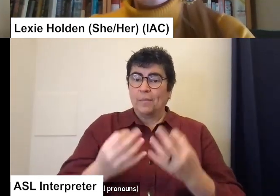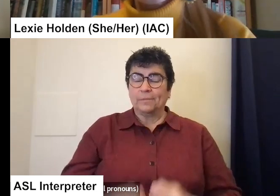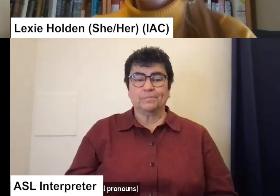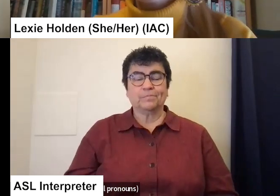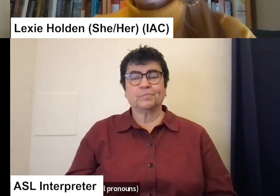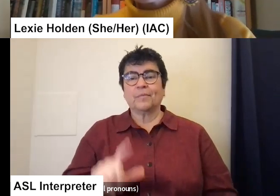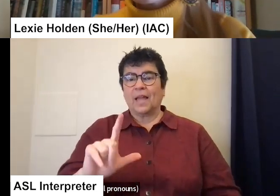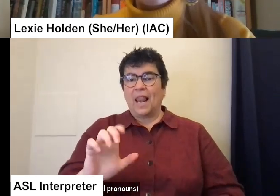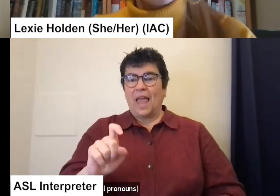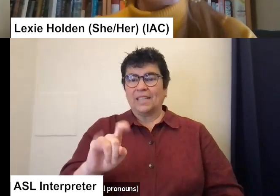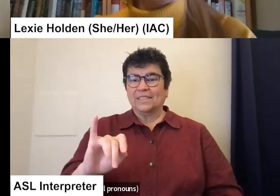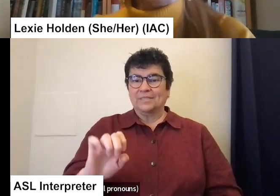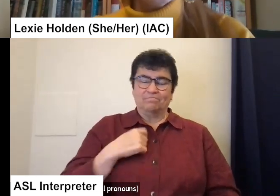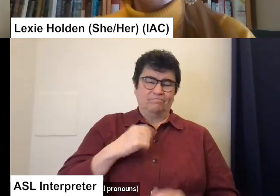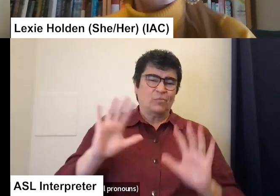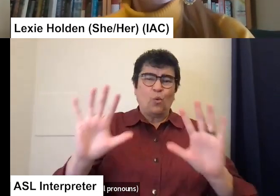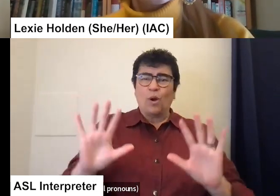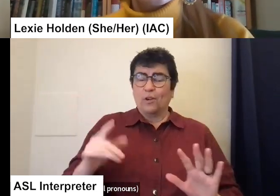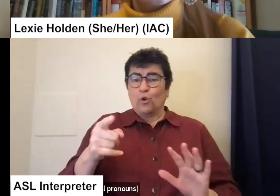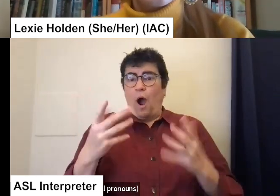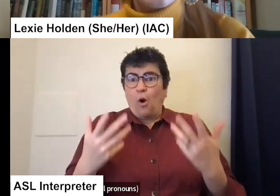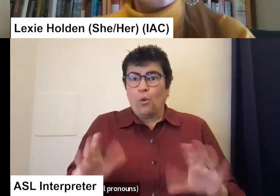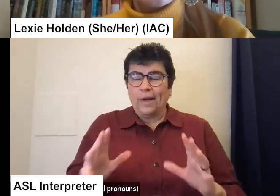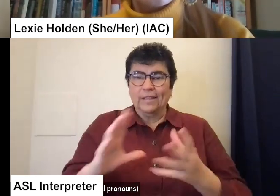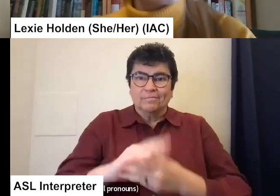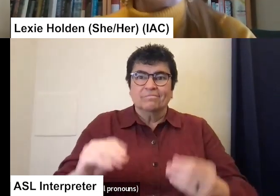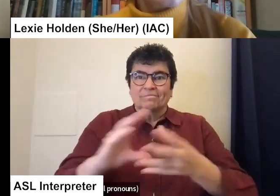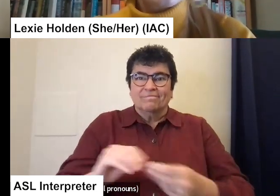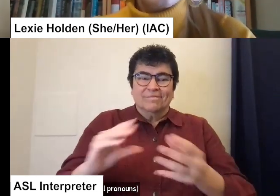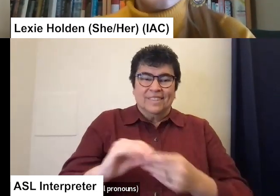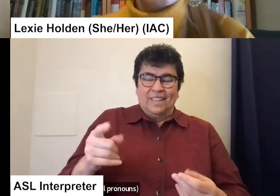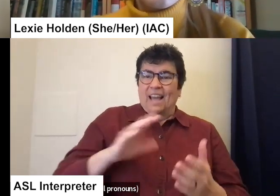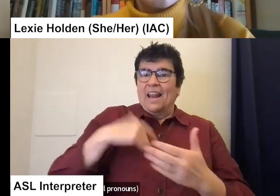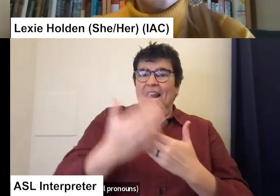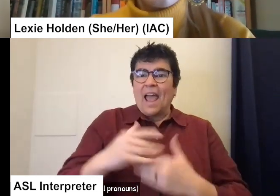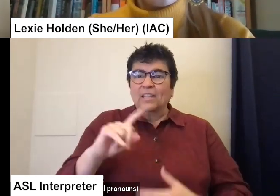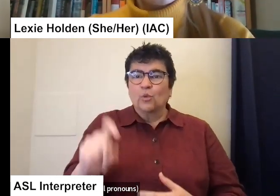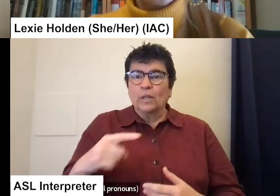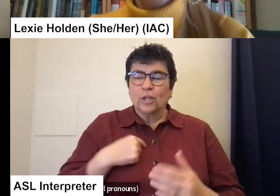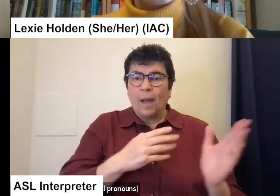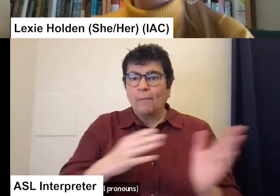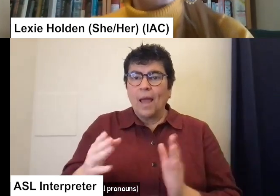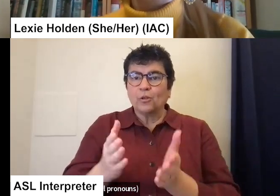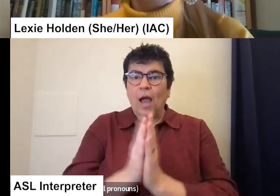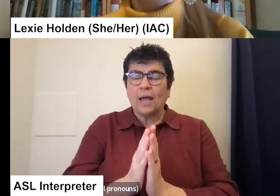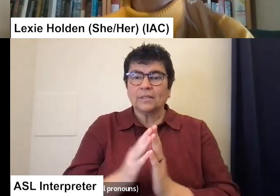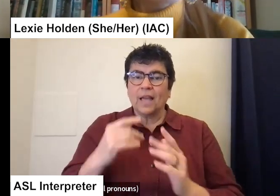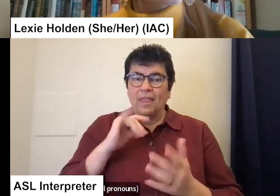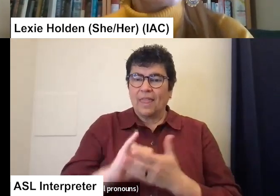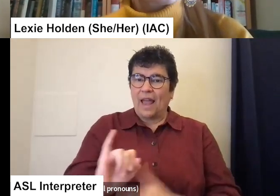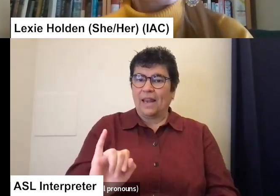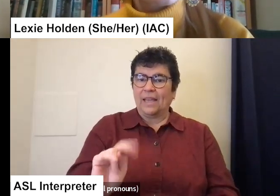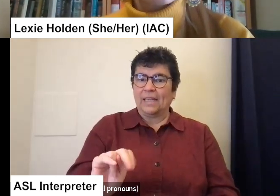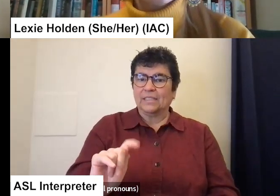so since you've already started kind of weaving this into your answer, the next question I was going to ask about the intersectionality of